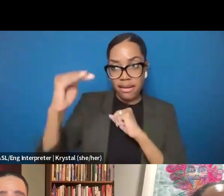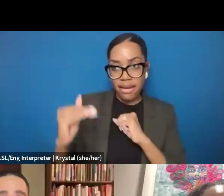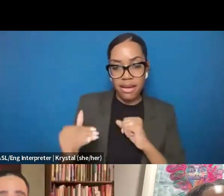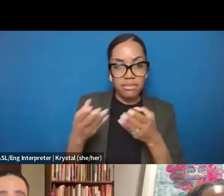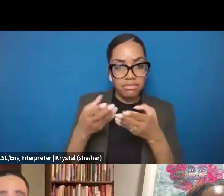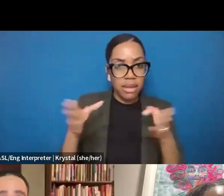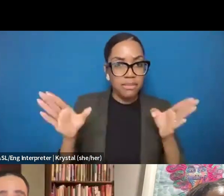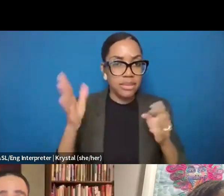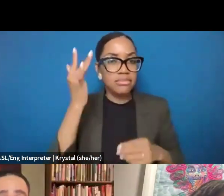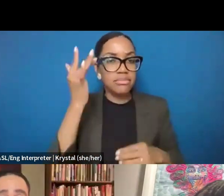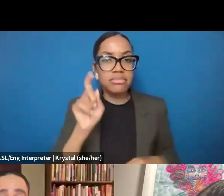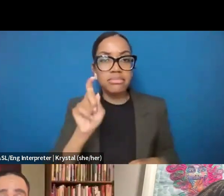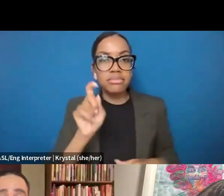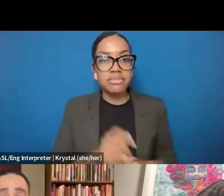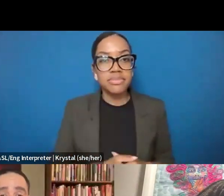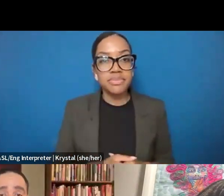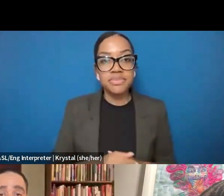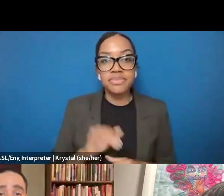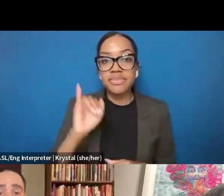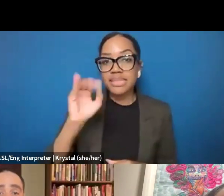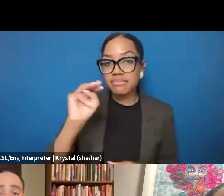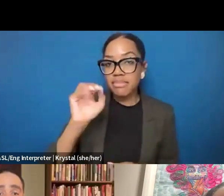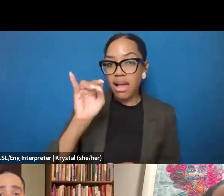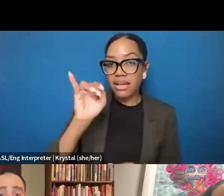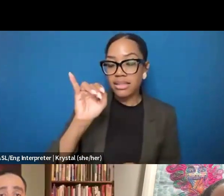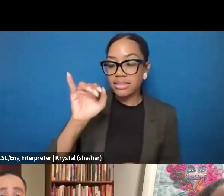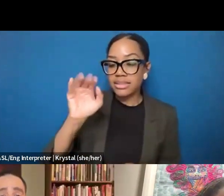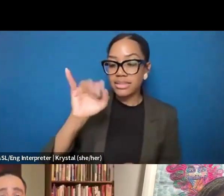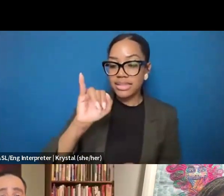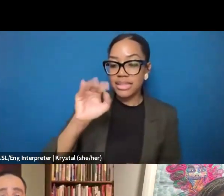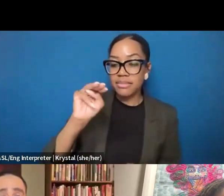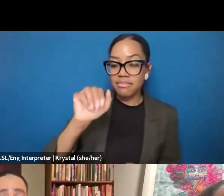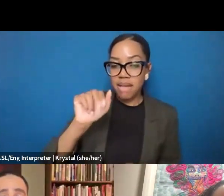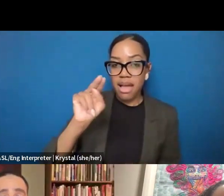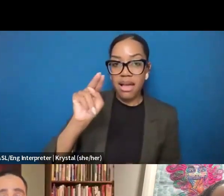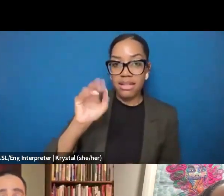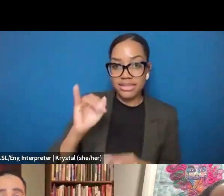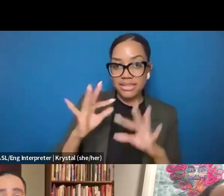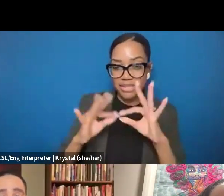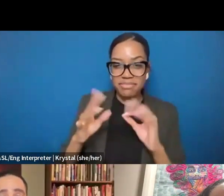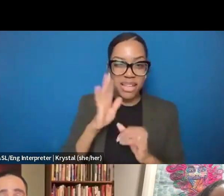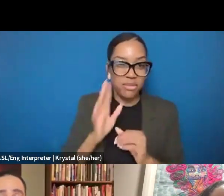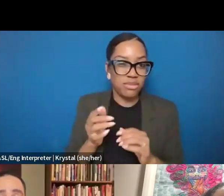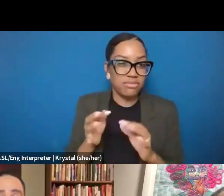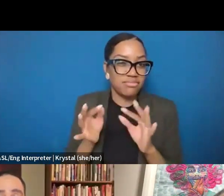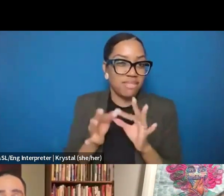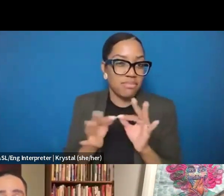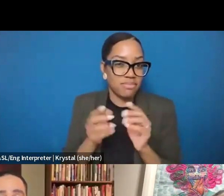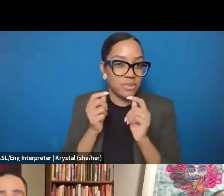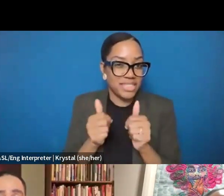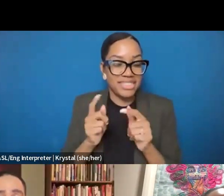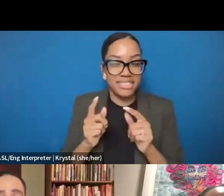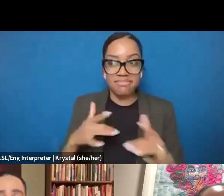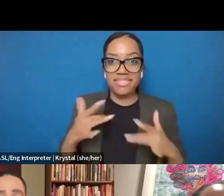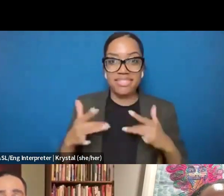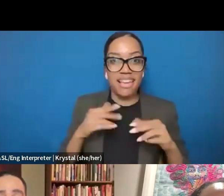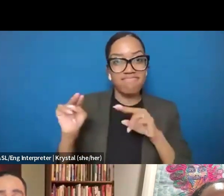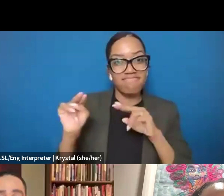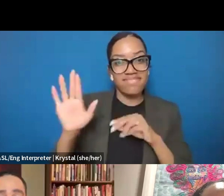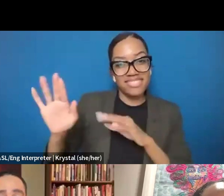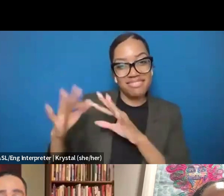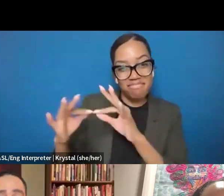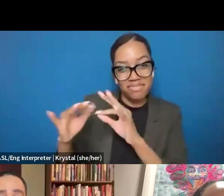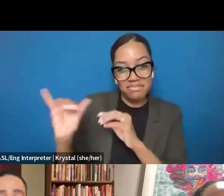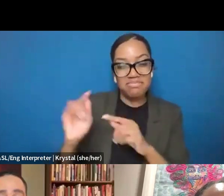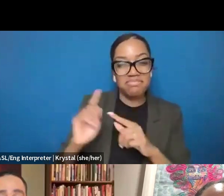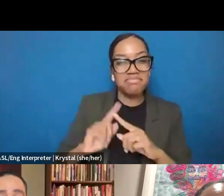I mean, I'll just say something quickly, and I'm excited to hear what Jarvis has to say about it too. There's so many ways that